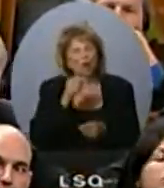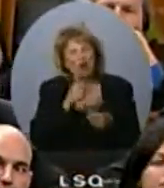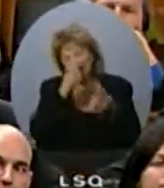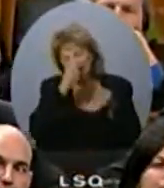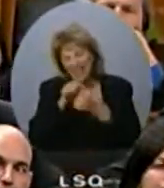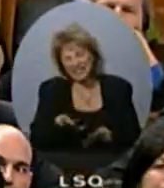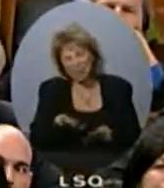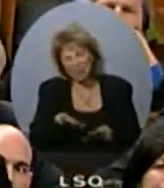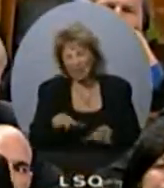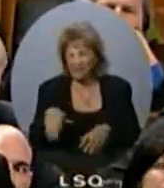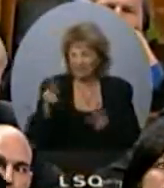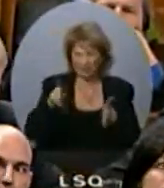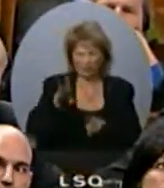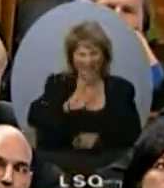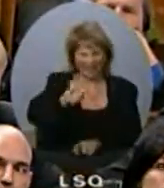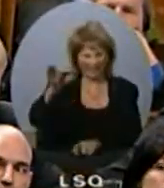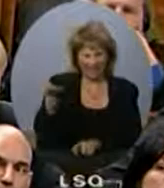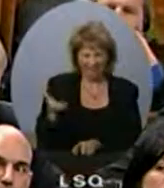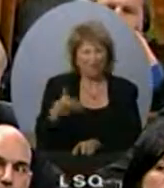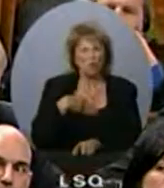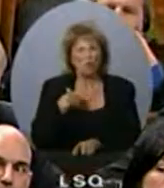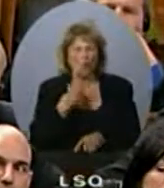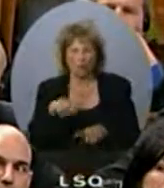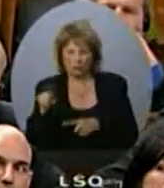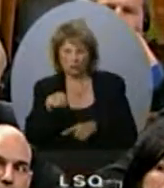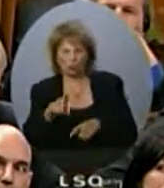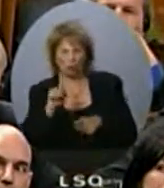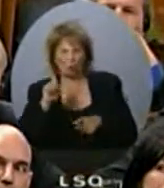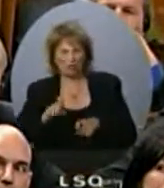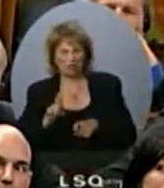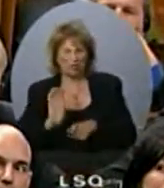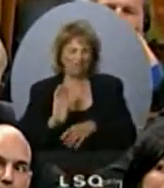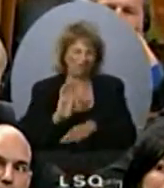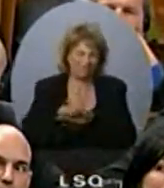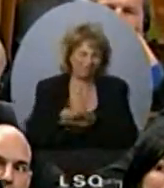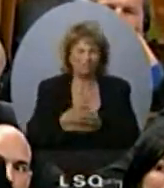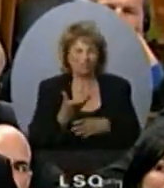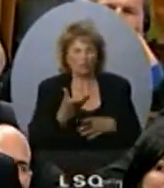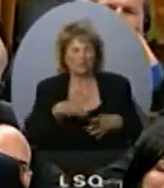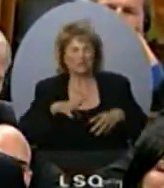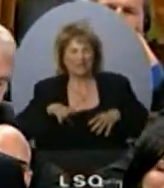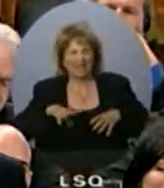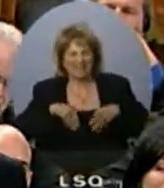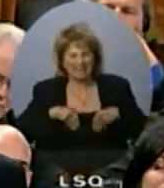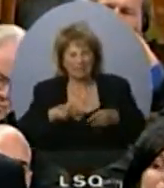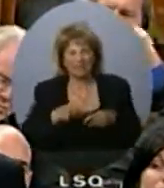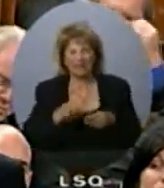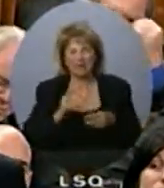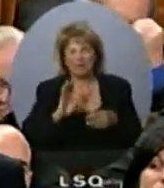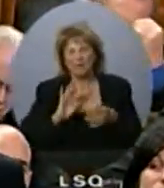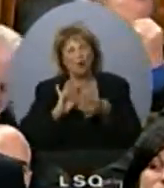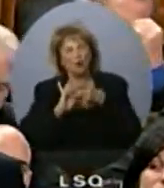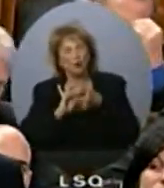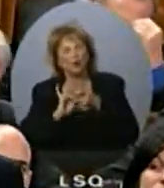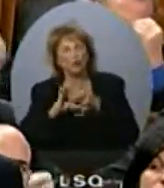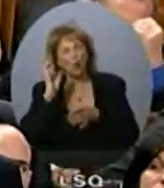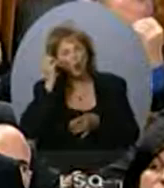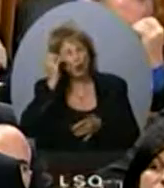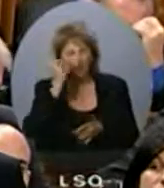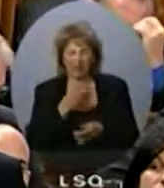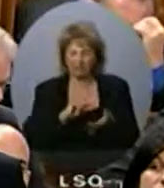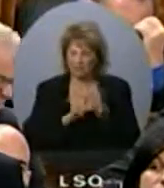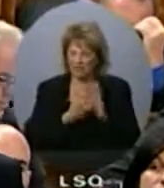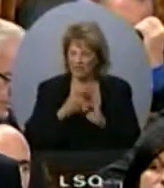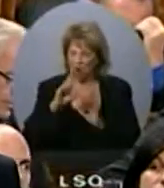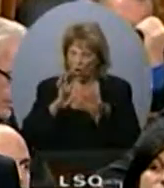with Europe. But don't take our word for it. I'll quote Anna Robasch, a Danish member of the European Parliament, who said, and I